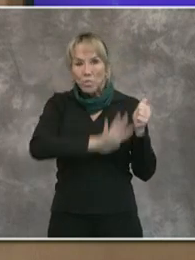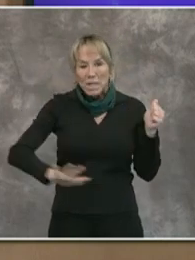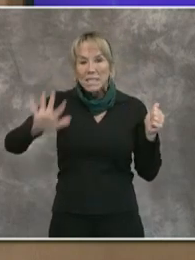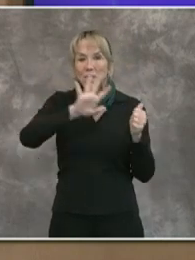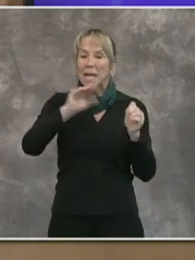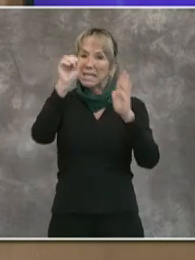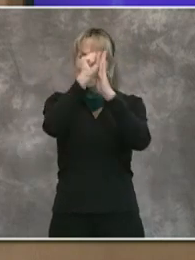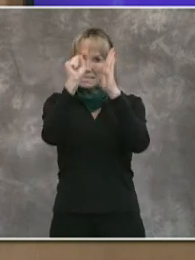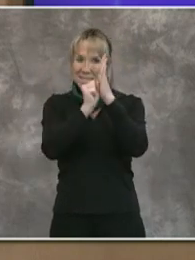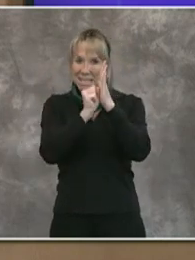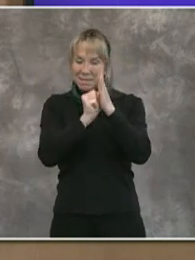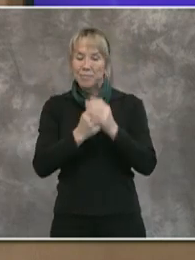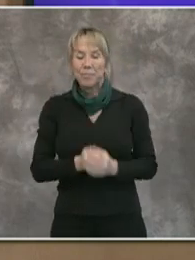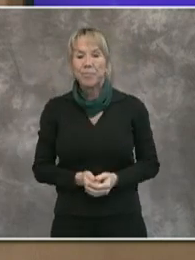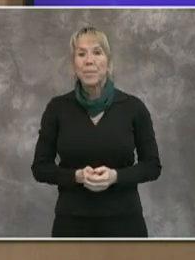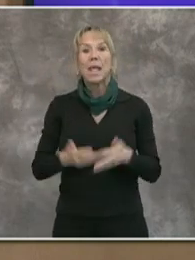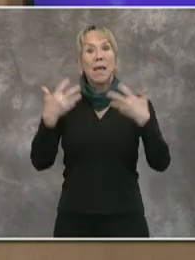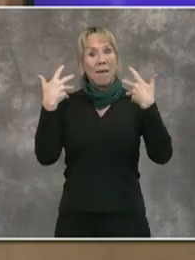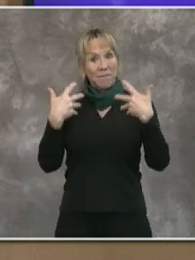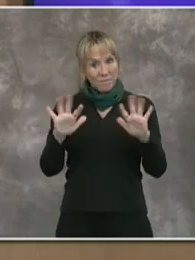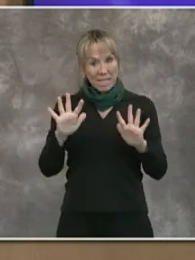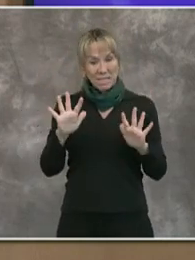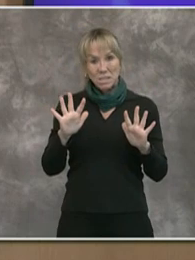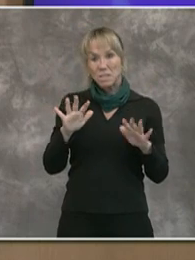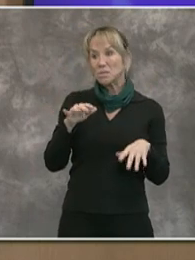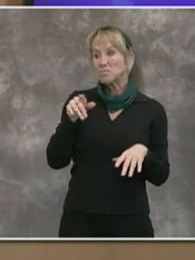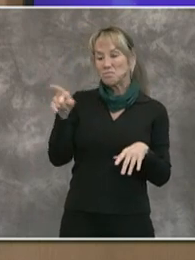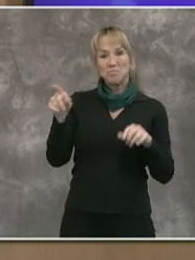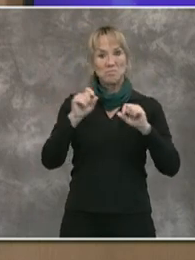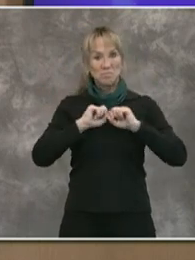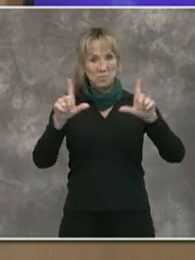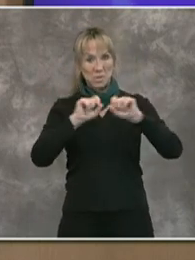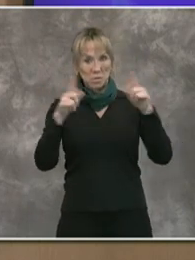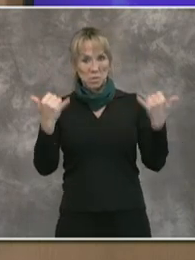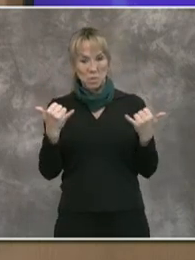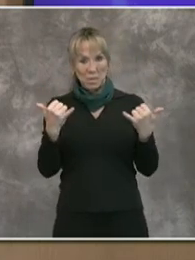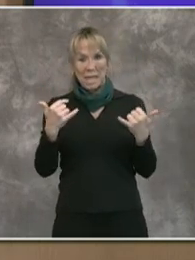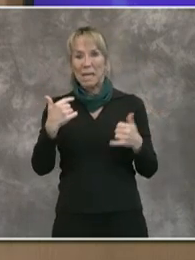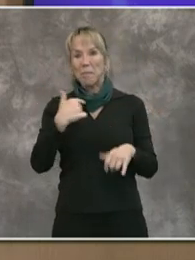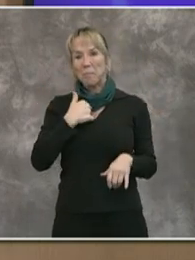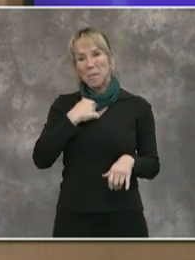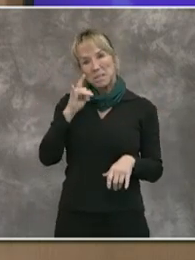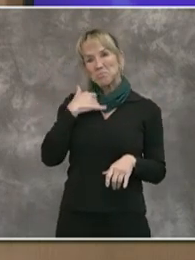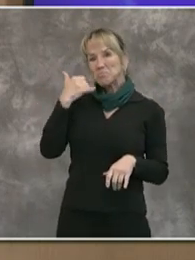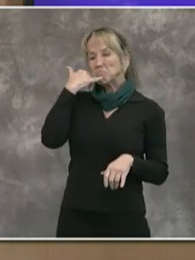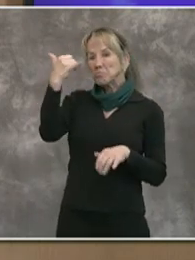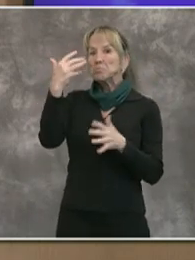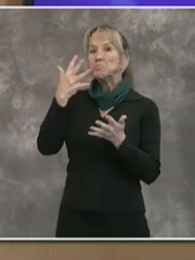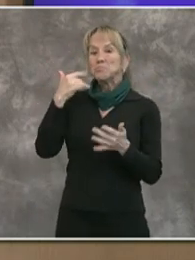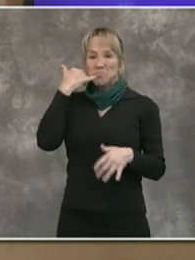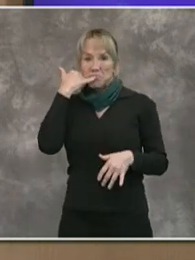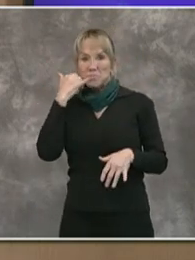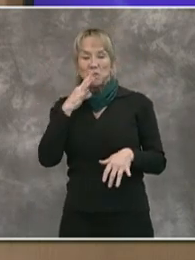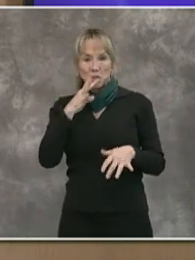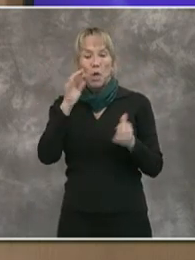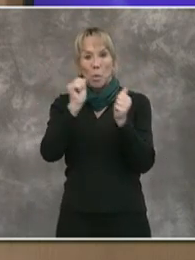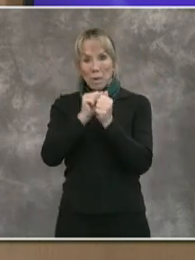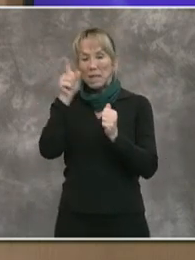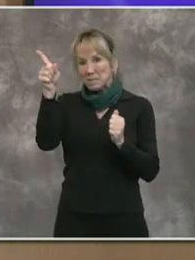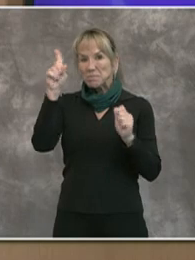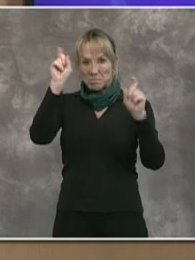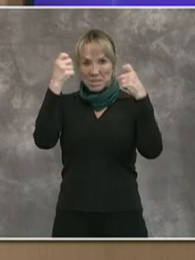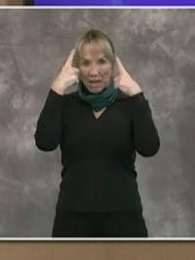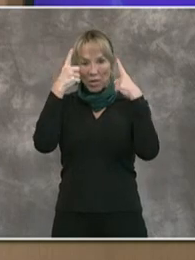I spoke with the governor after his press conference and before today and conveyed that our entire Board of Supervisors and our public health doctors look forward